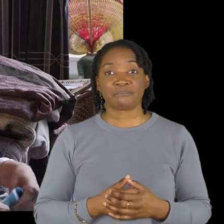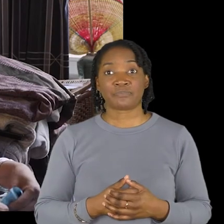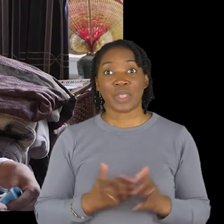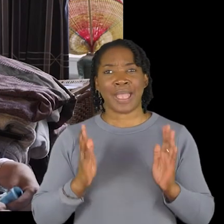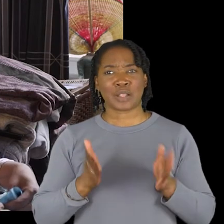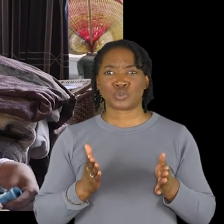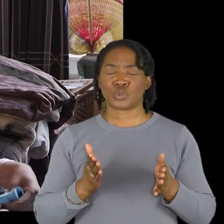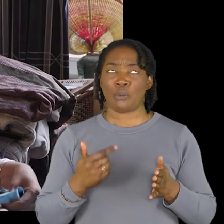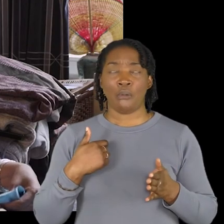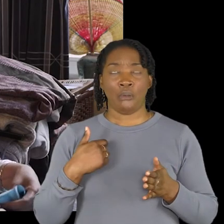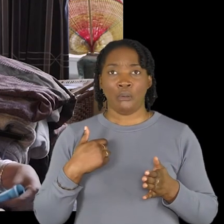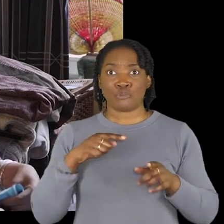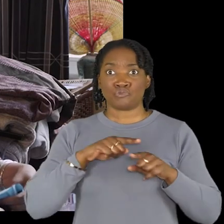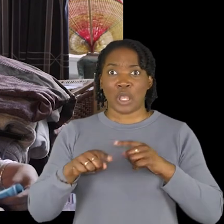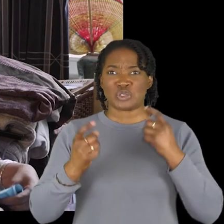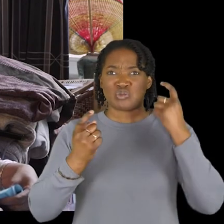know. But I had to really